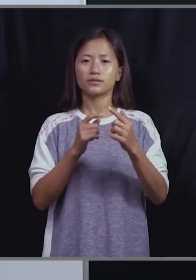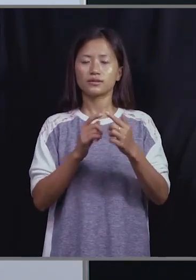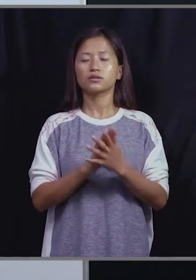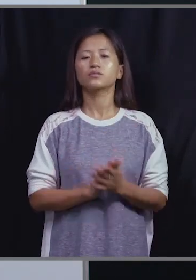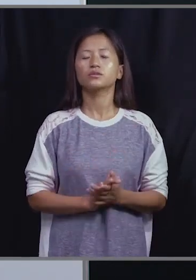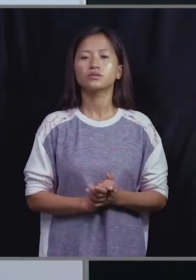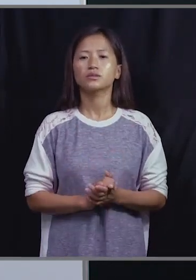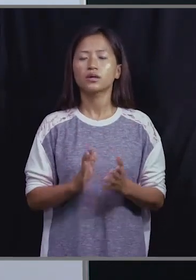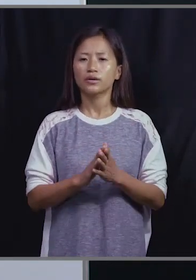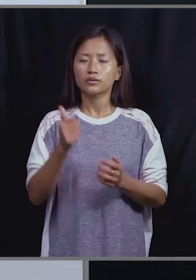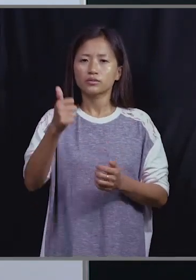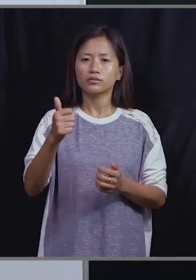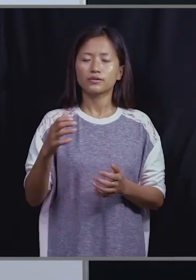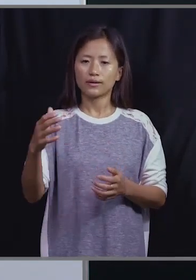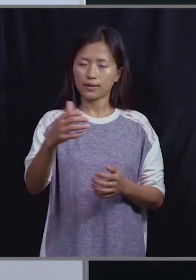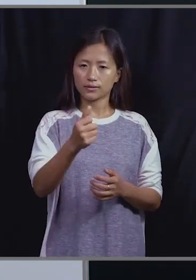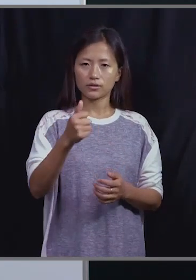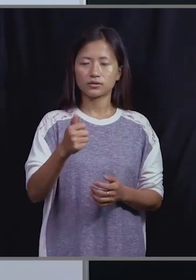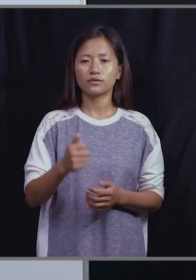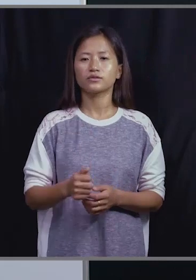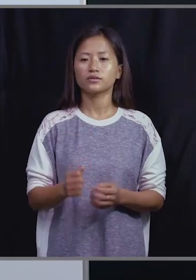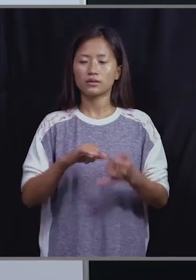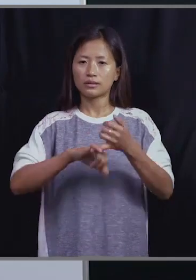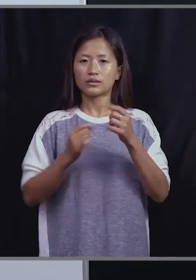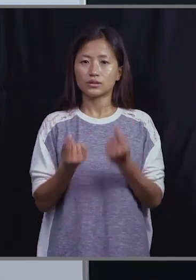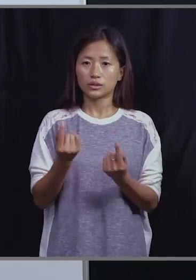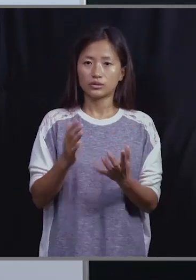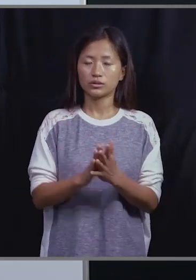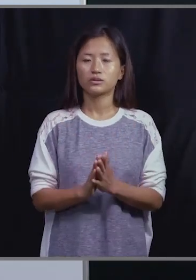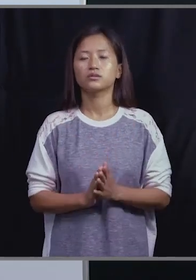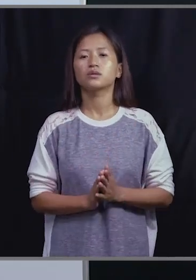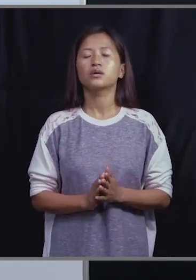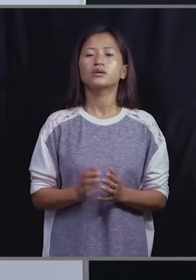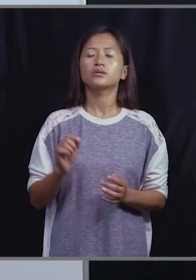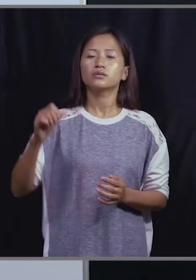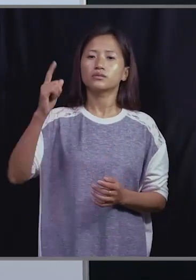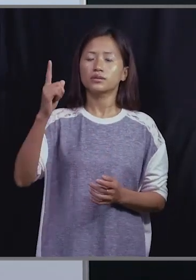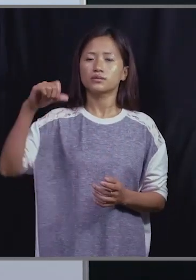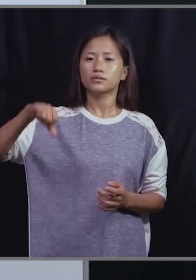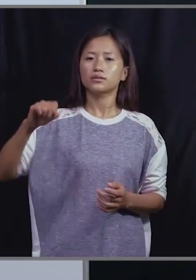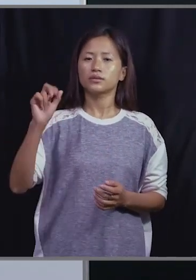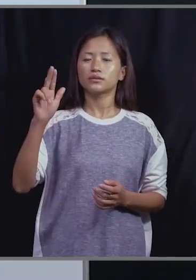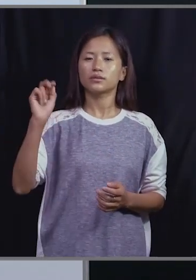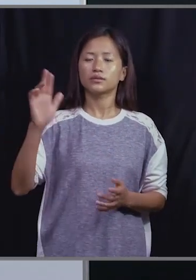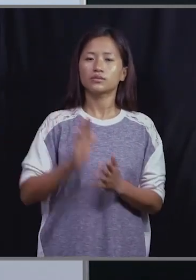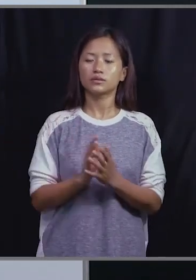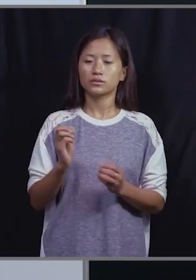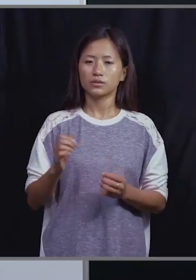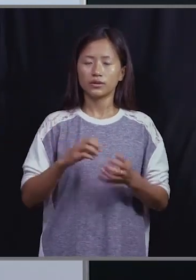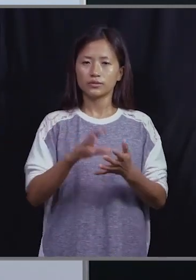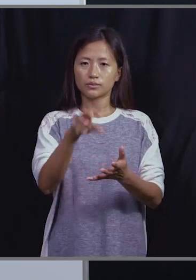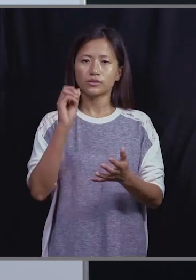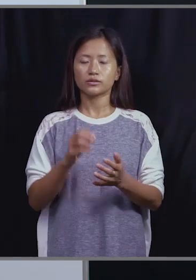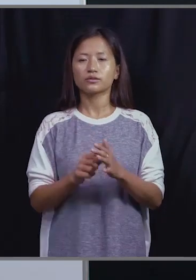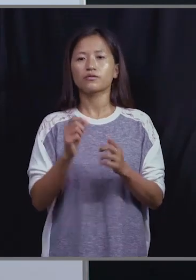of functioning and handling of the situation, in 1988, he was chosen as the president of the Soviet Union.